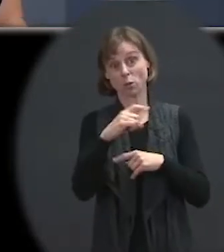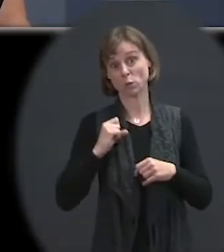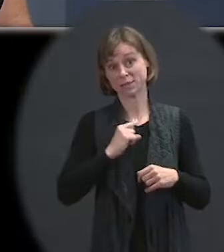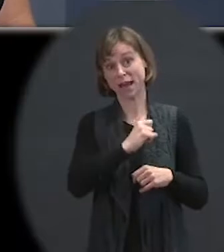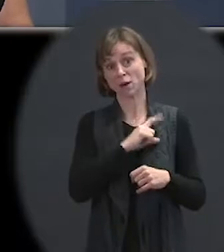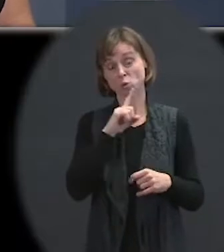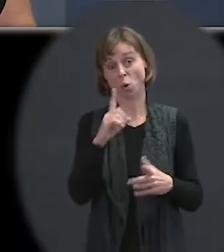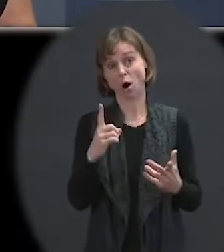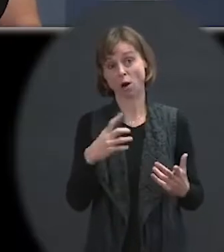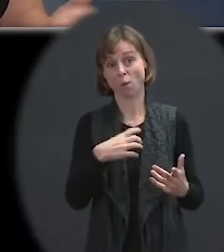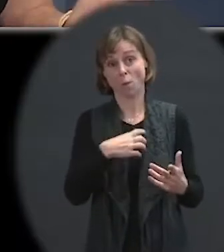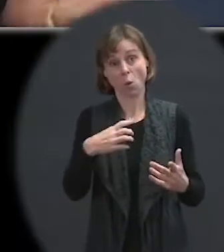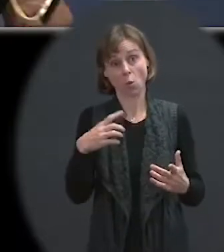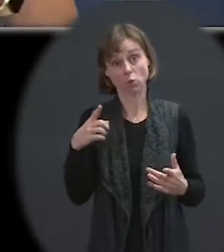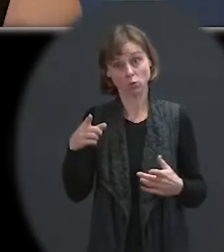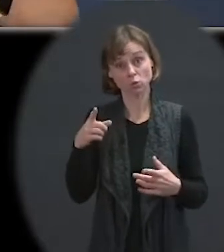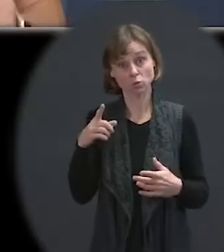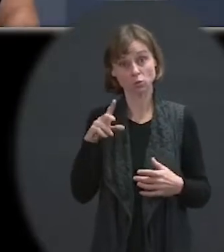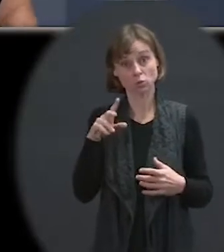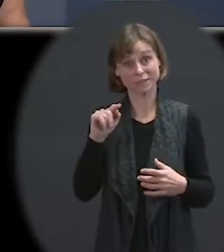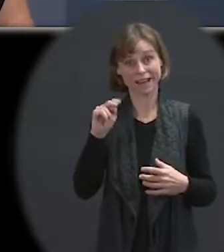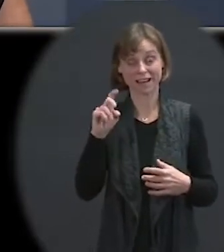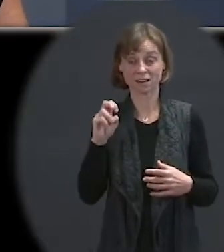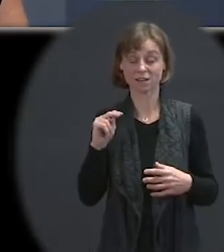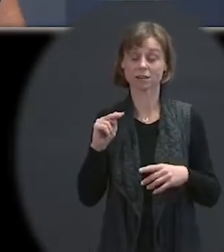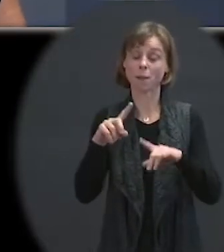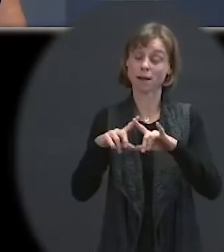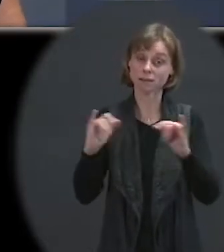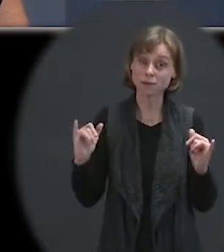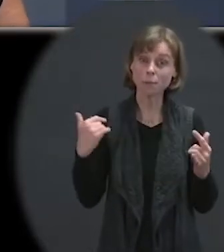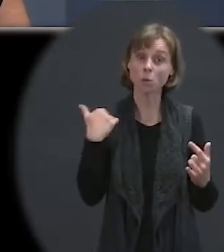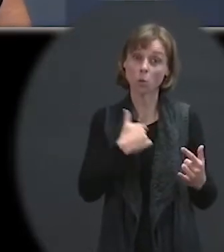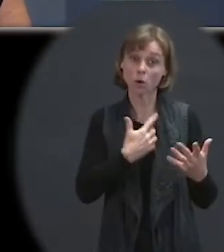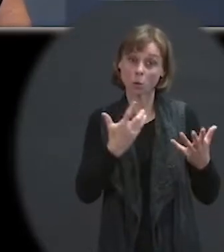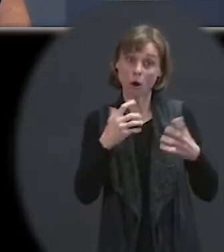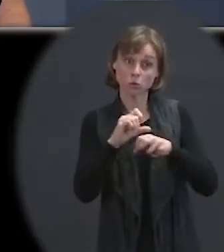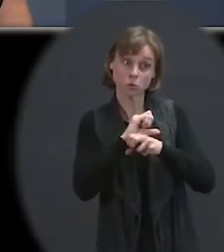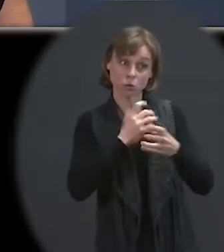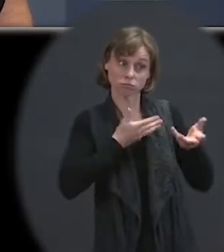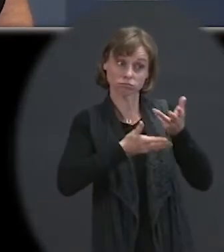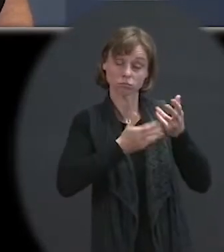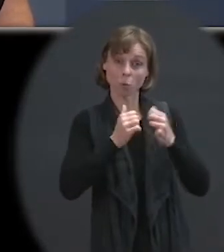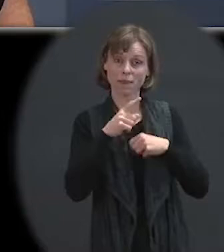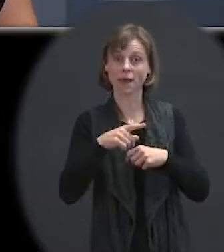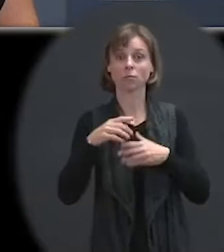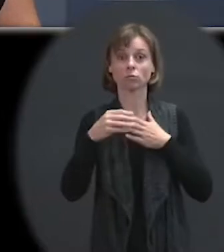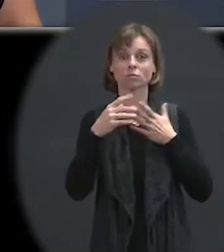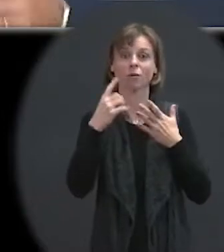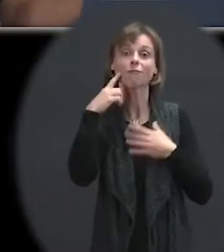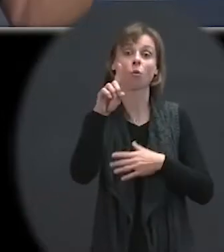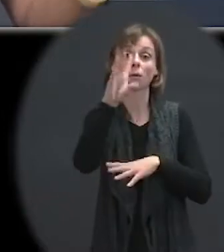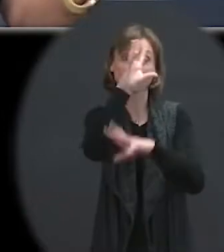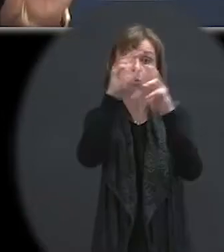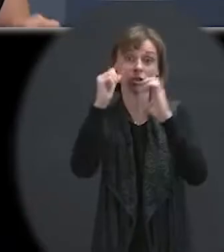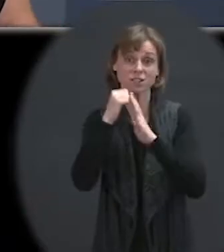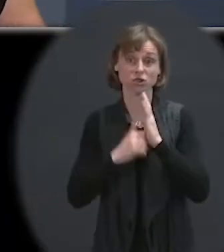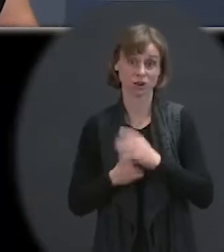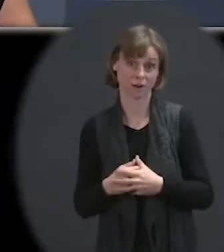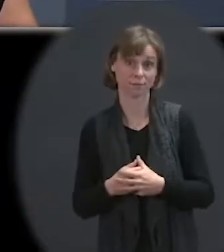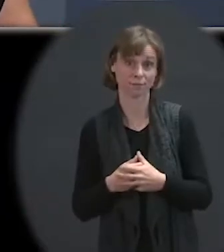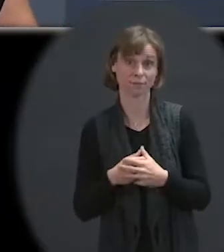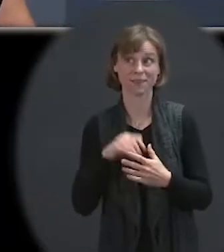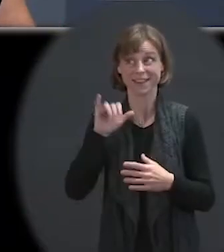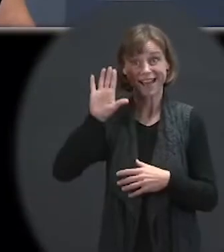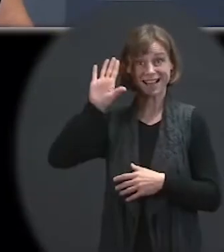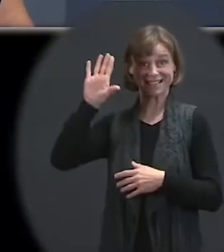opposition to Neera Tanden, but we all are also going to look for ways to work with them on the president's agenda, and that's the experience he